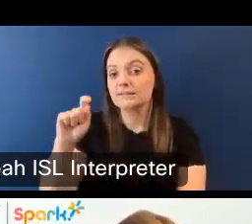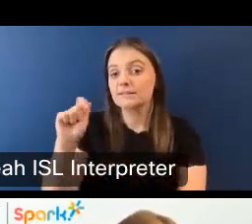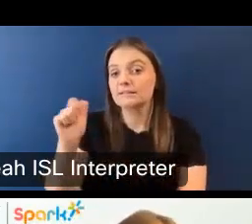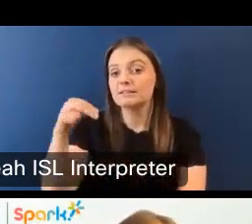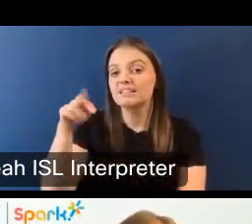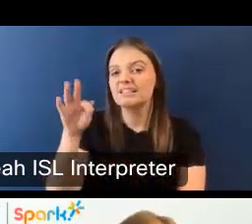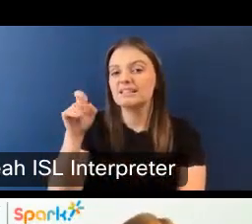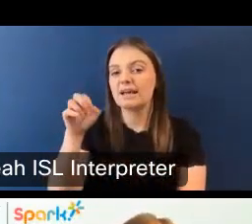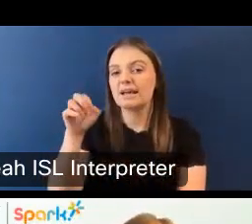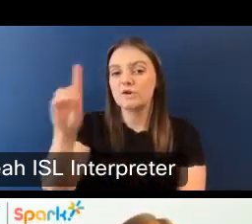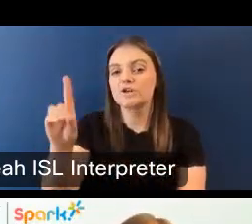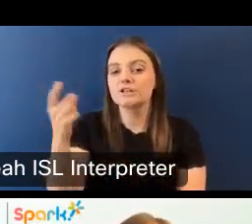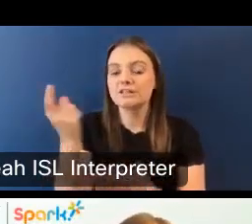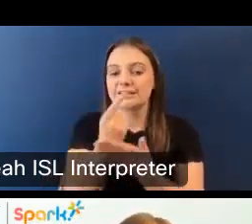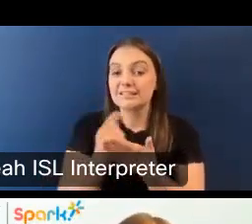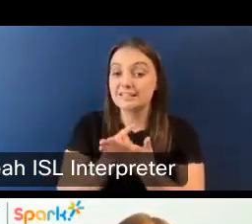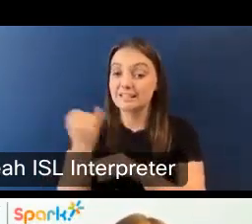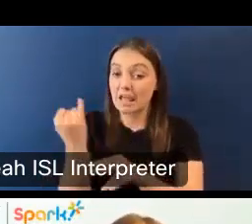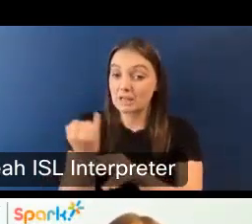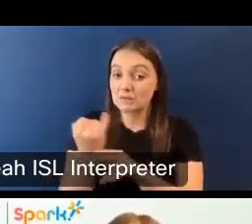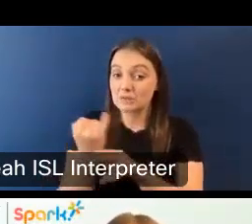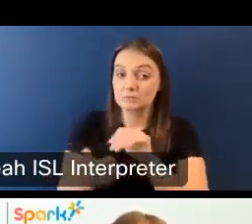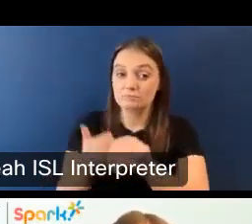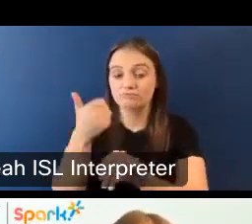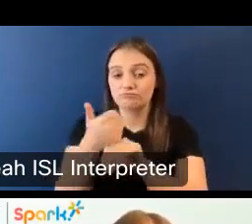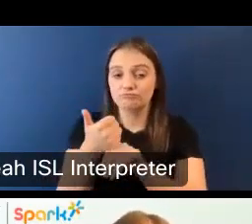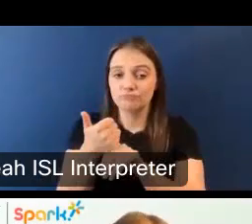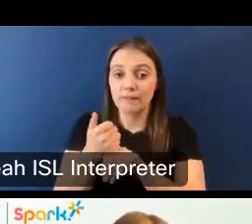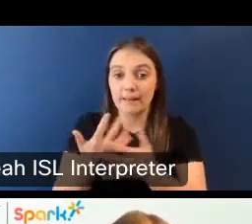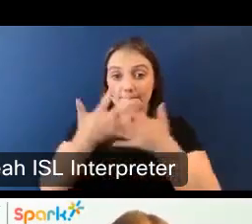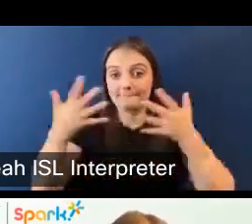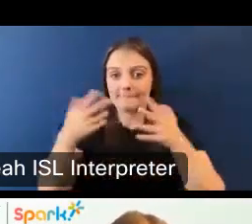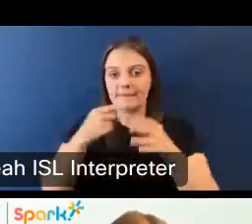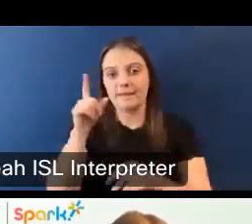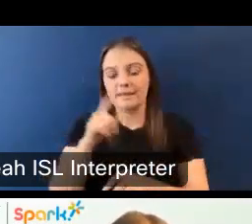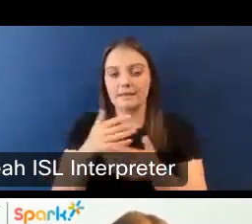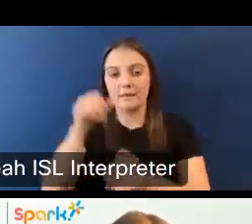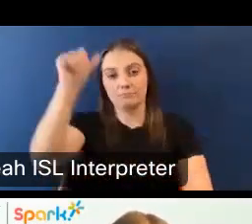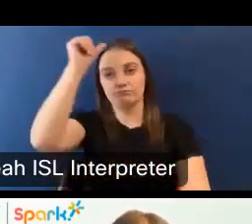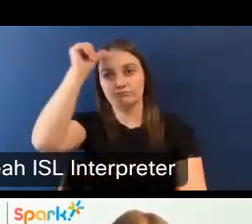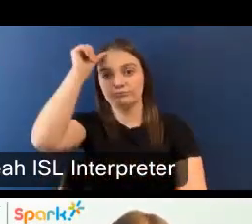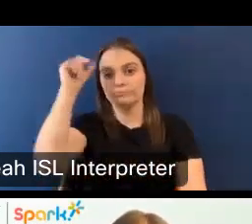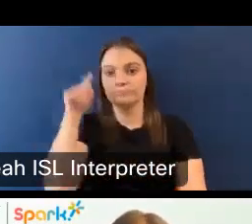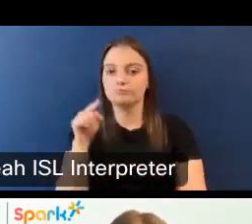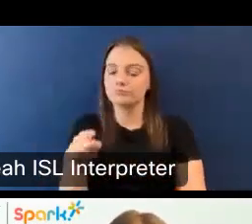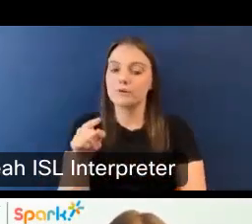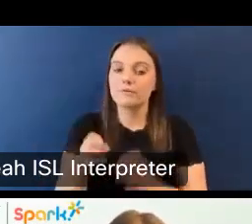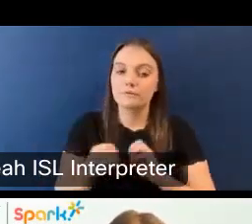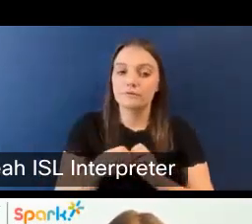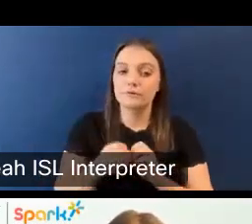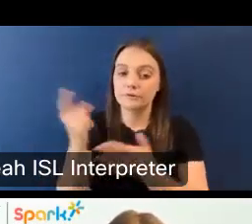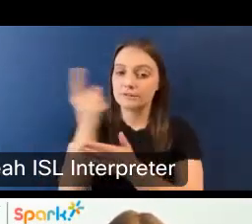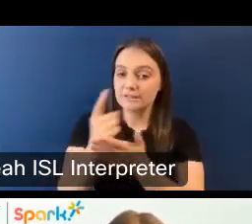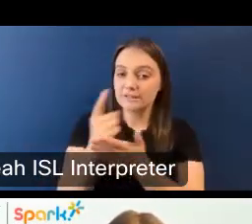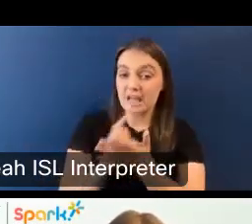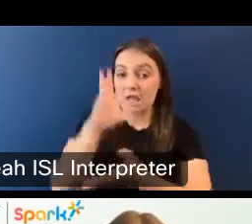of came across, and they became like a big name in kind of, let's say, putting design as a practice out there,